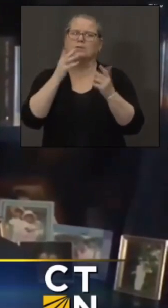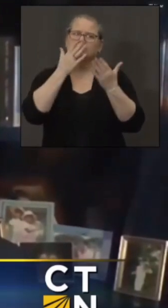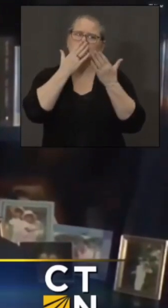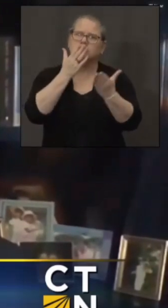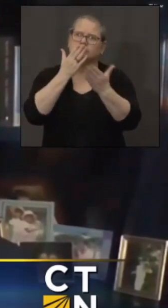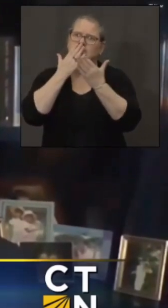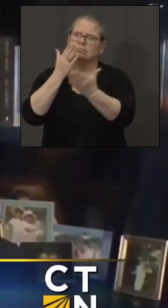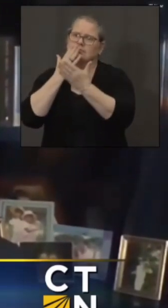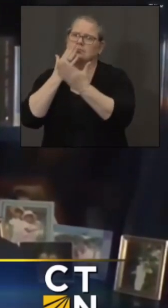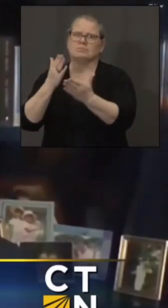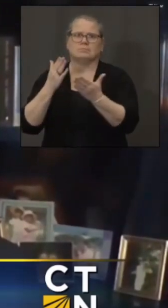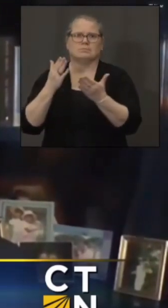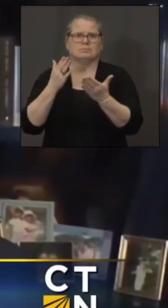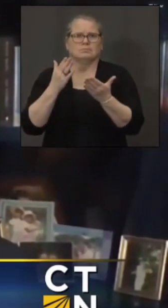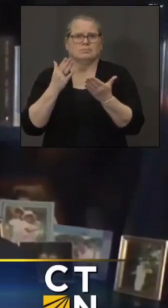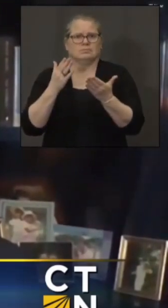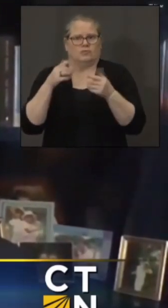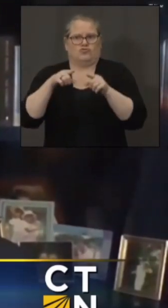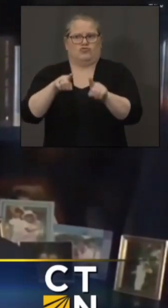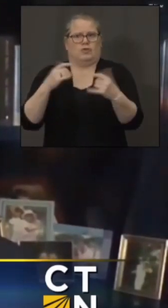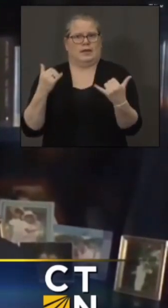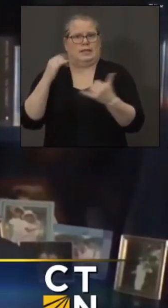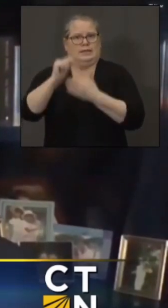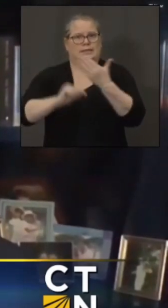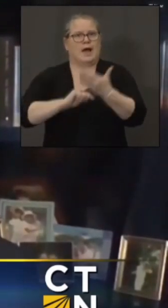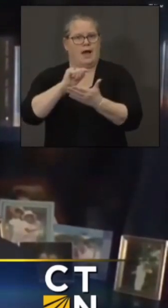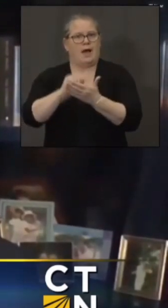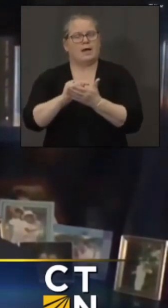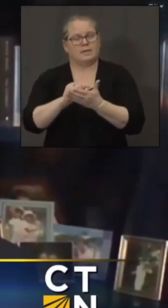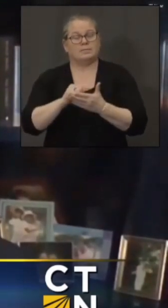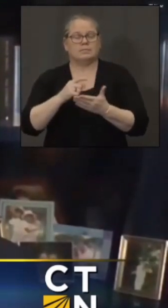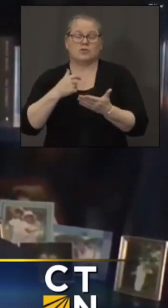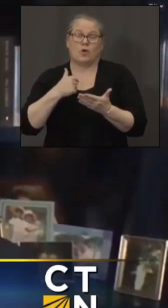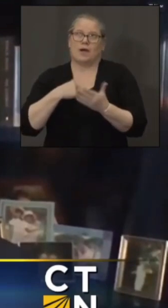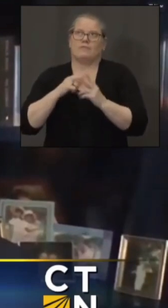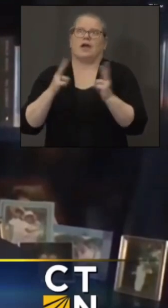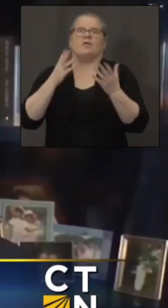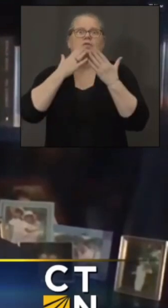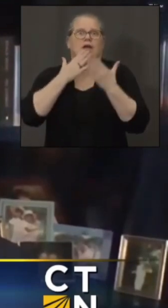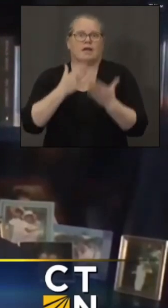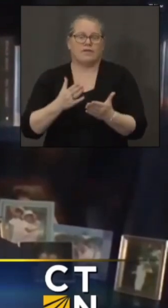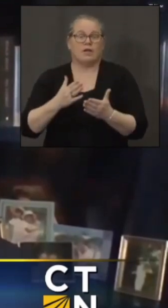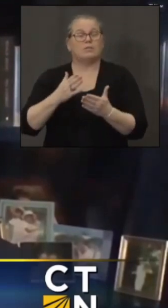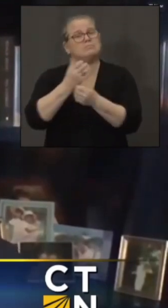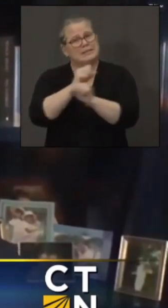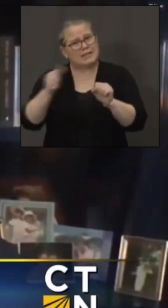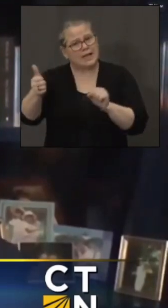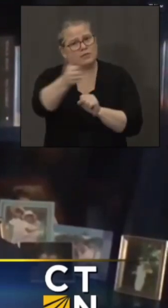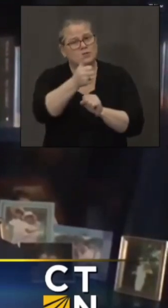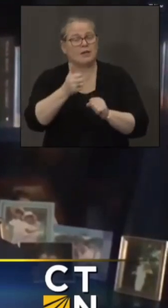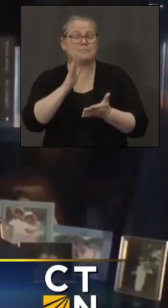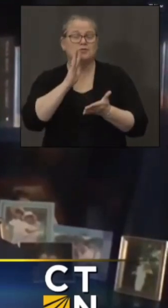time of need. And for that, I am very thankful, and I hope you are as well. And be safe. Talk to you soon.